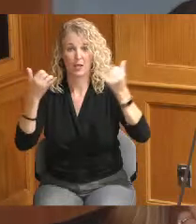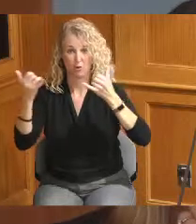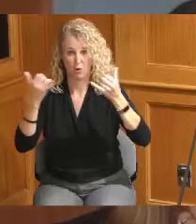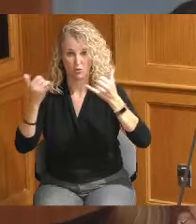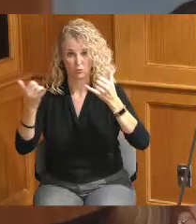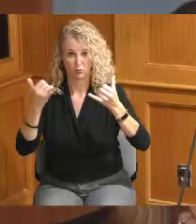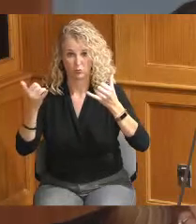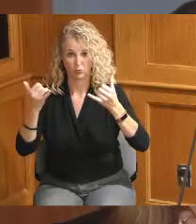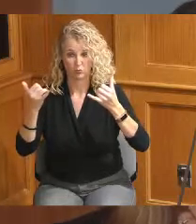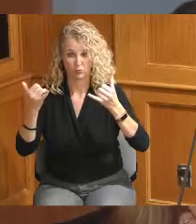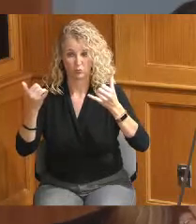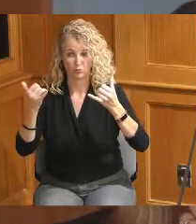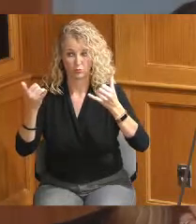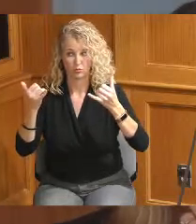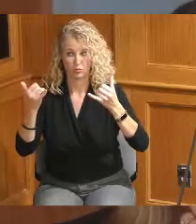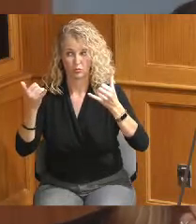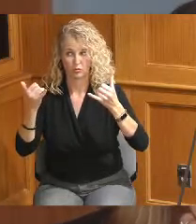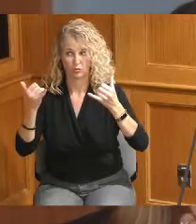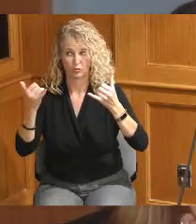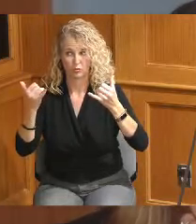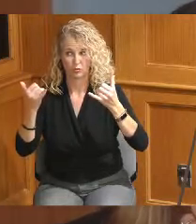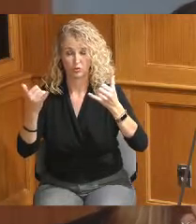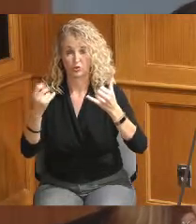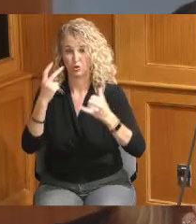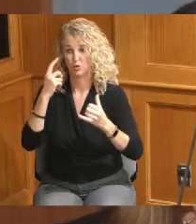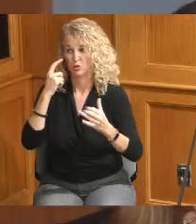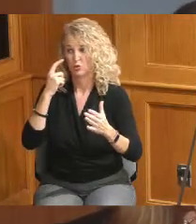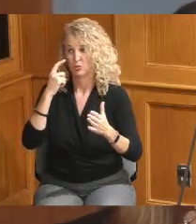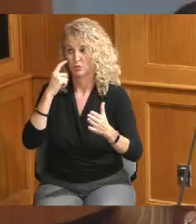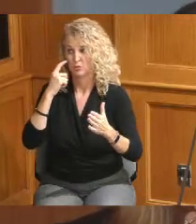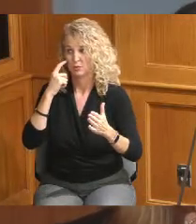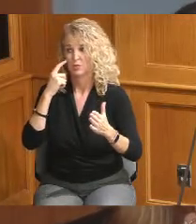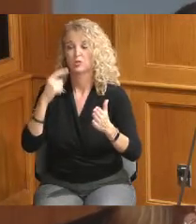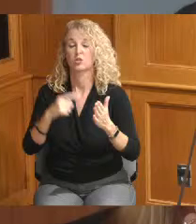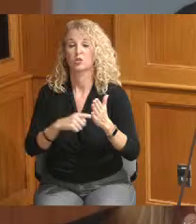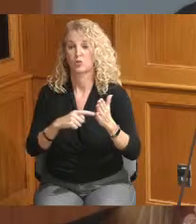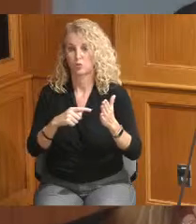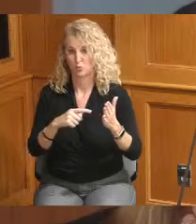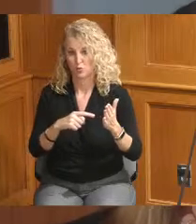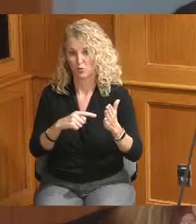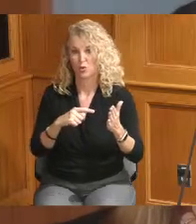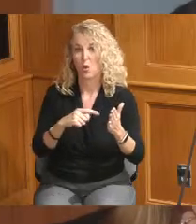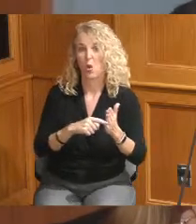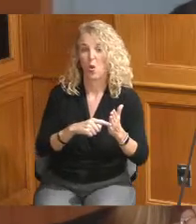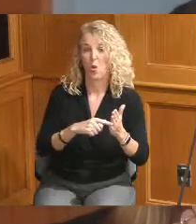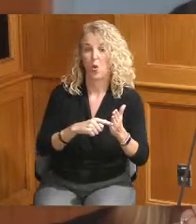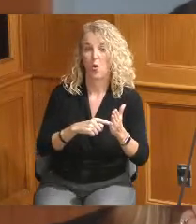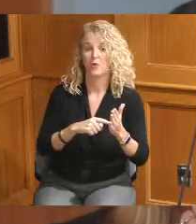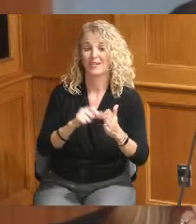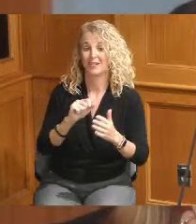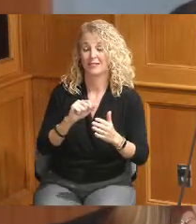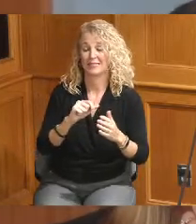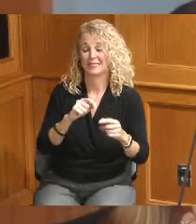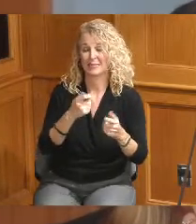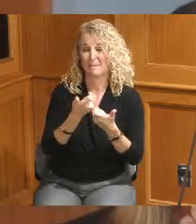get. And we have the two big spikes, obviously the storm we had in 2016 and another one, there